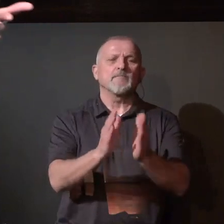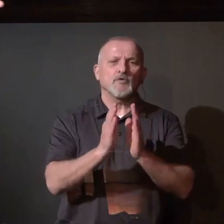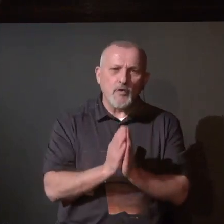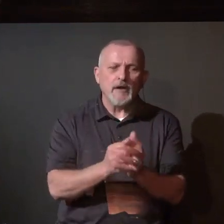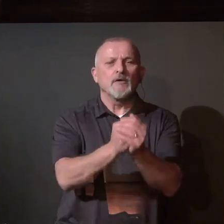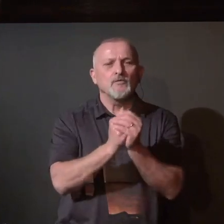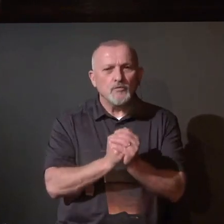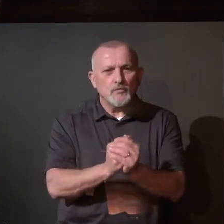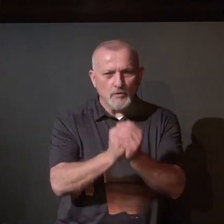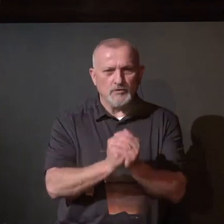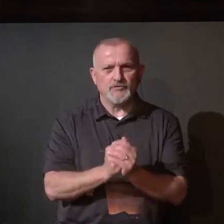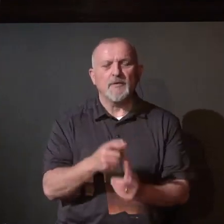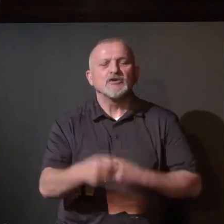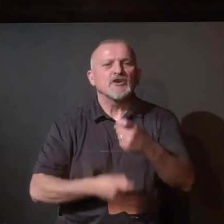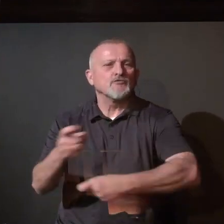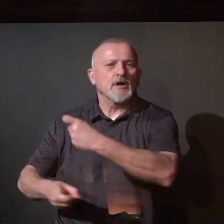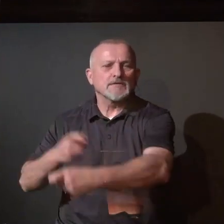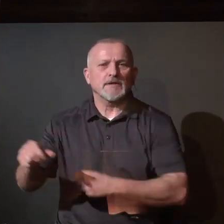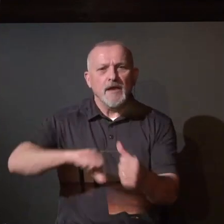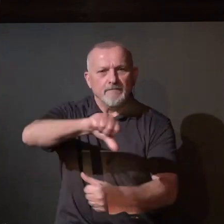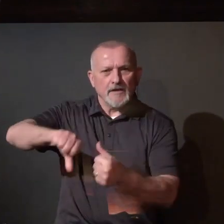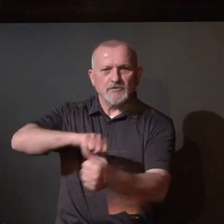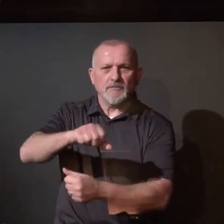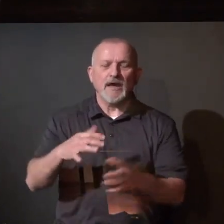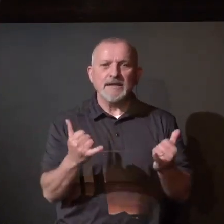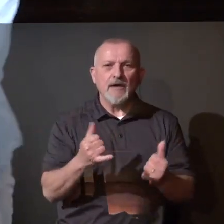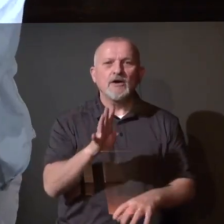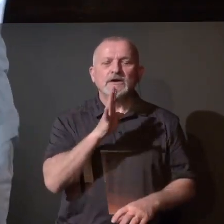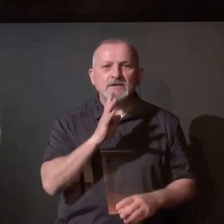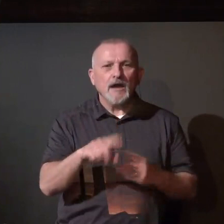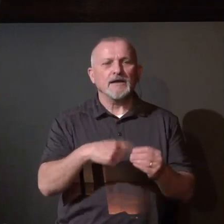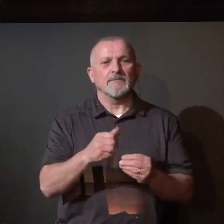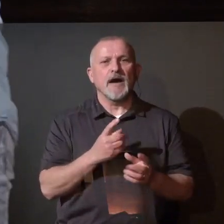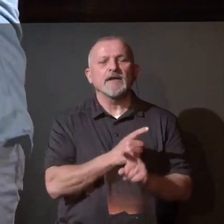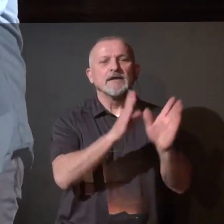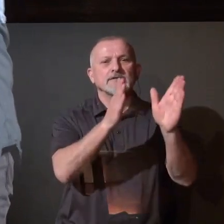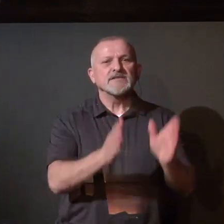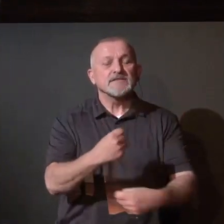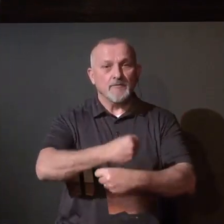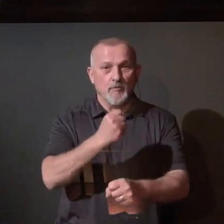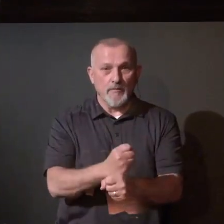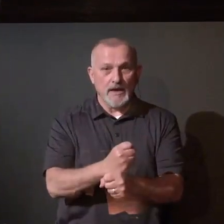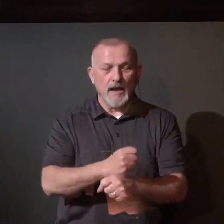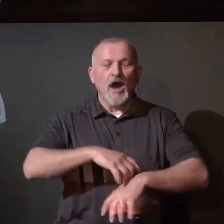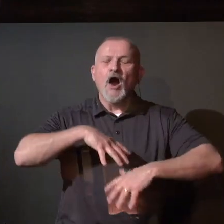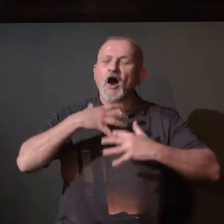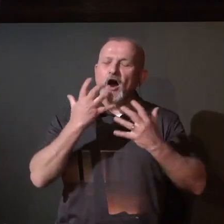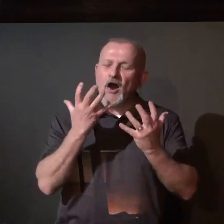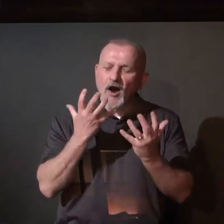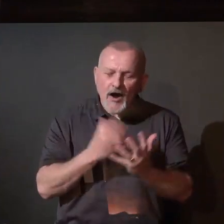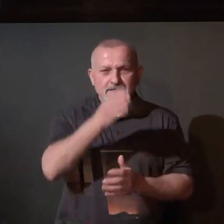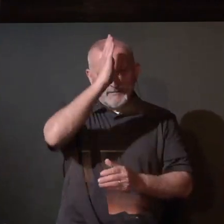generosity, about fellowship. And here we are, right? Talking about discipleship, and in an incredible